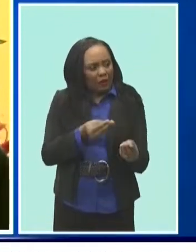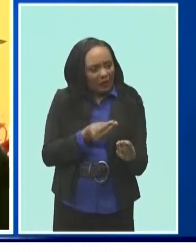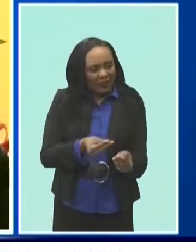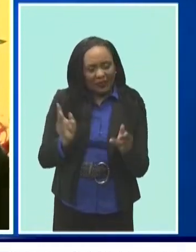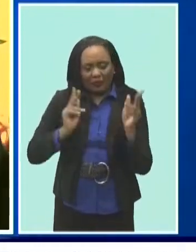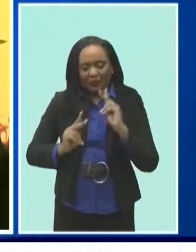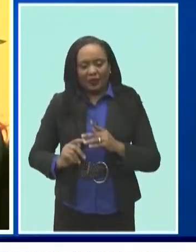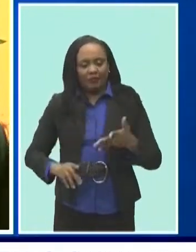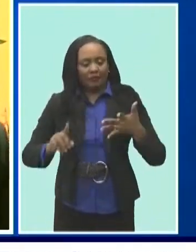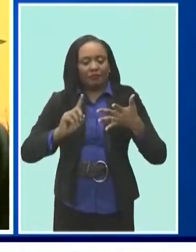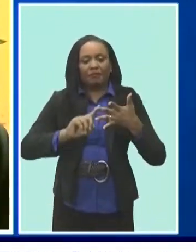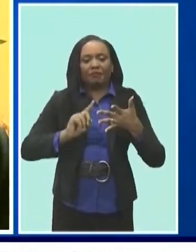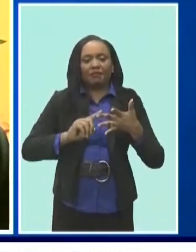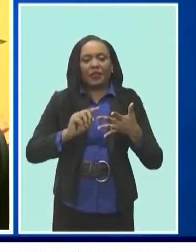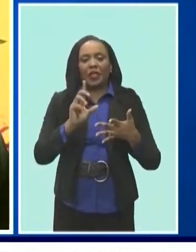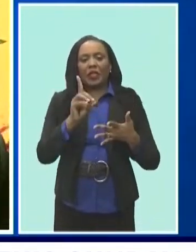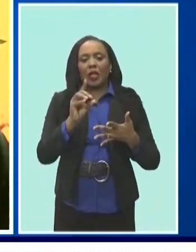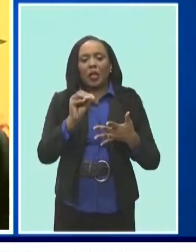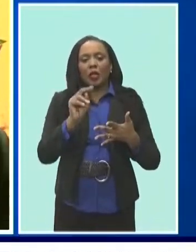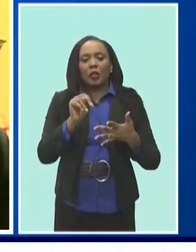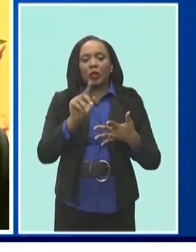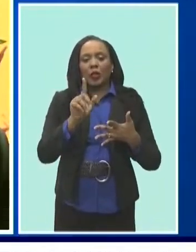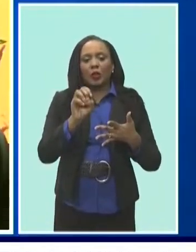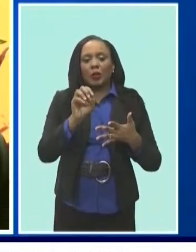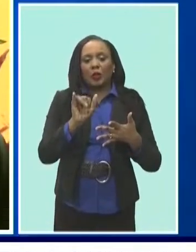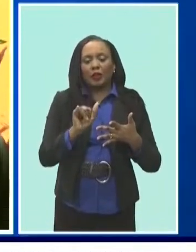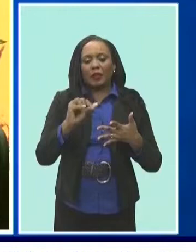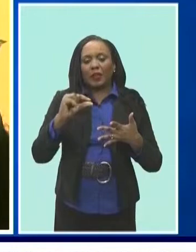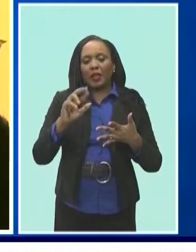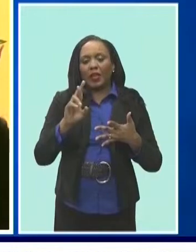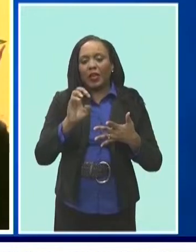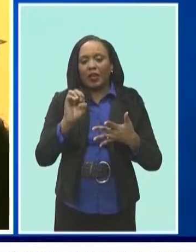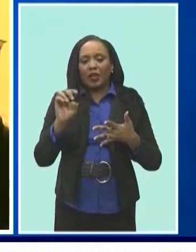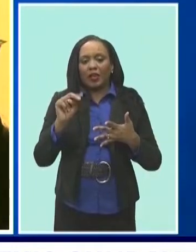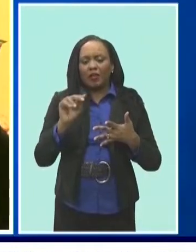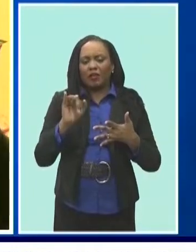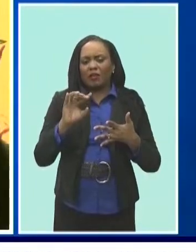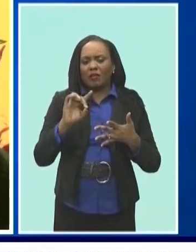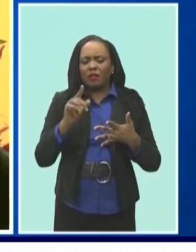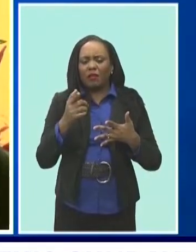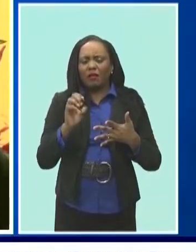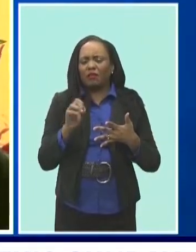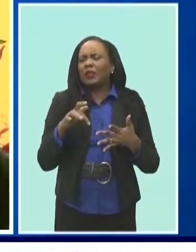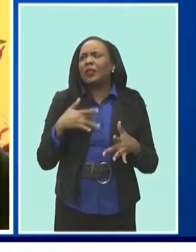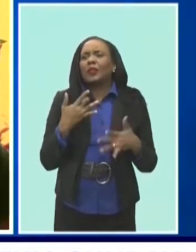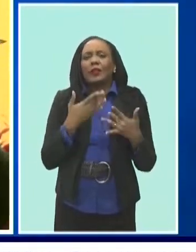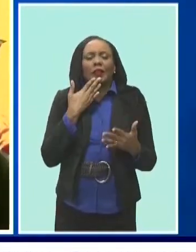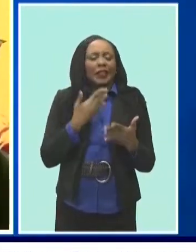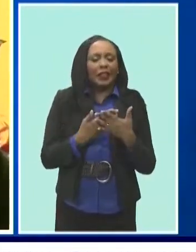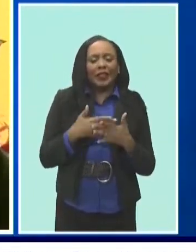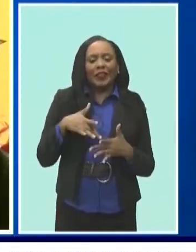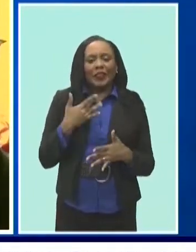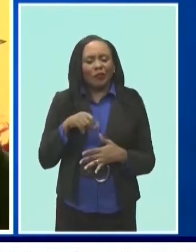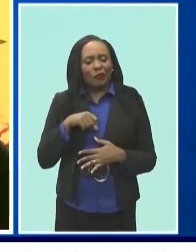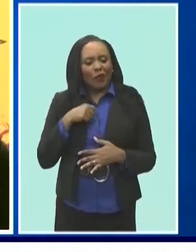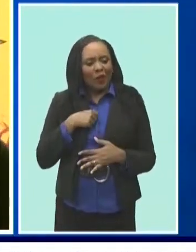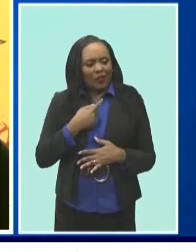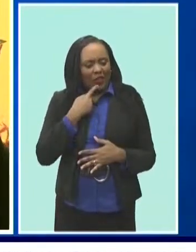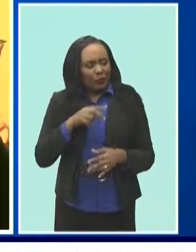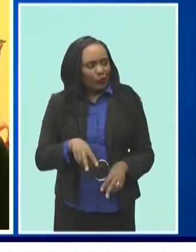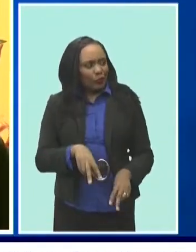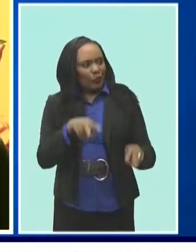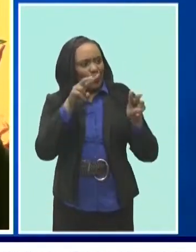Darnley Greenwich, who come from Nelson Street and owned a pepper pot. You should feel good, you should feel proud, and you